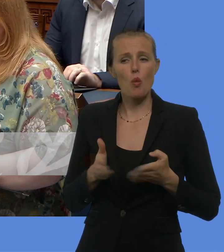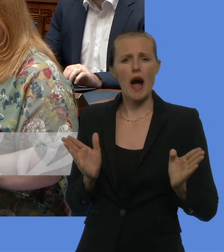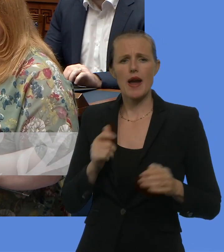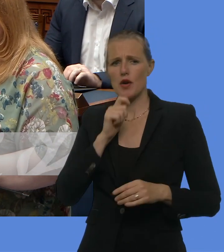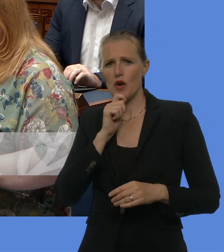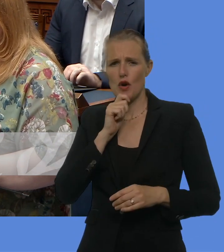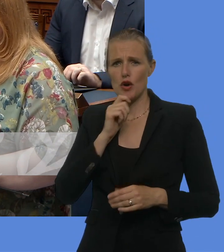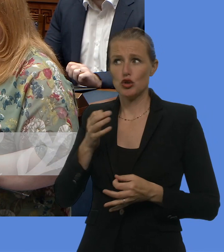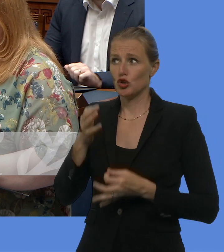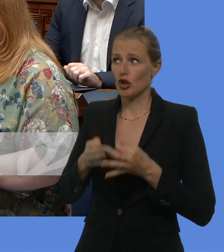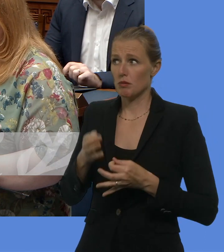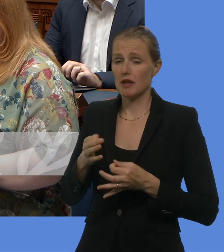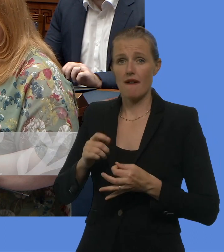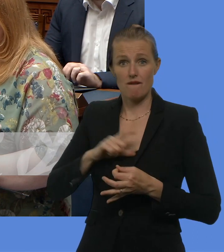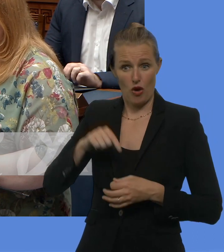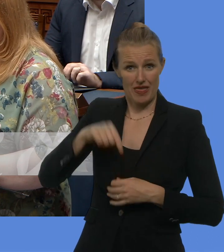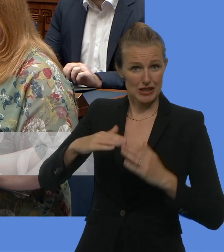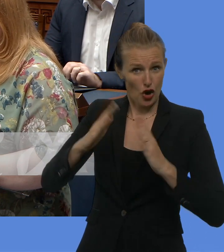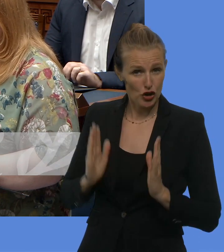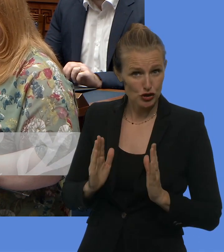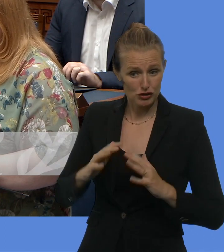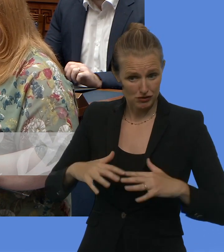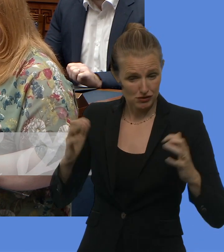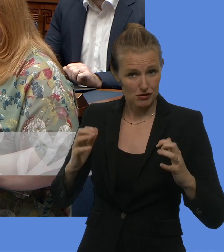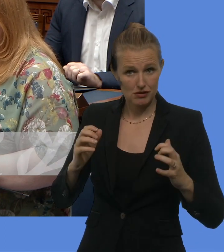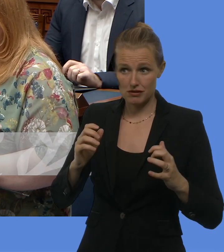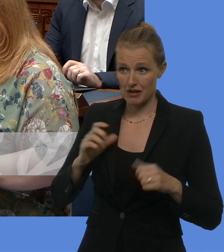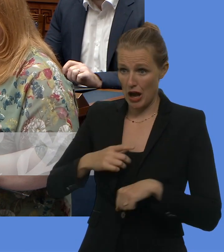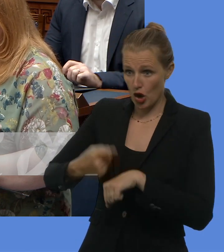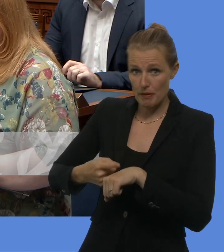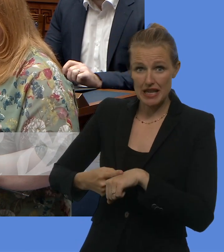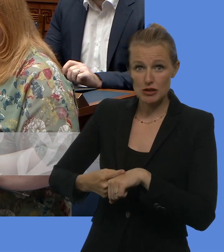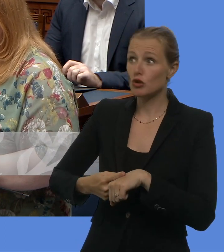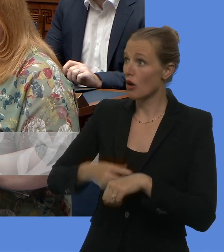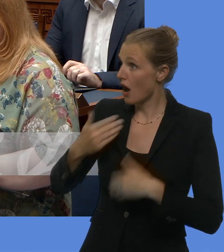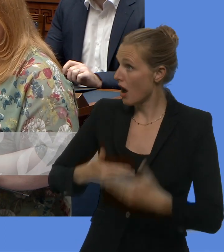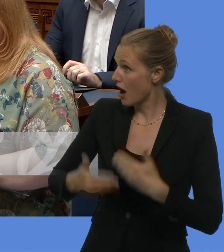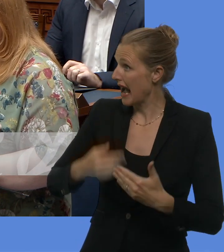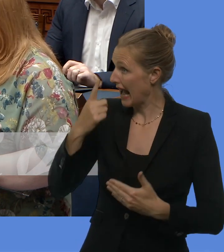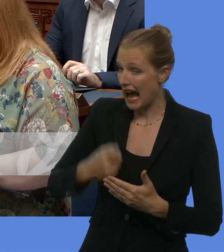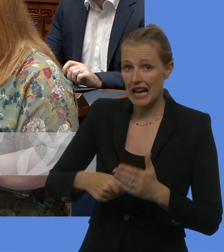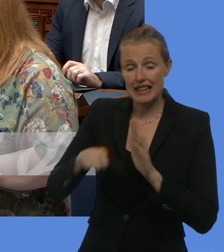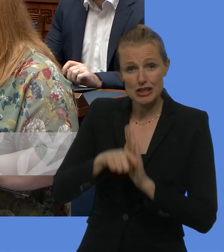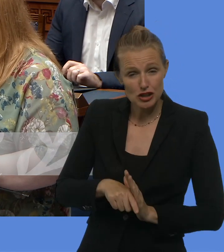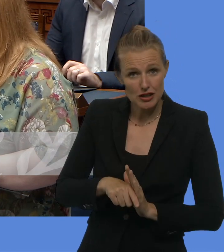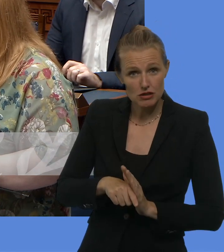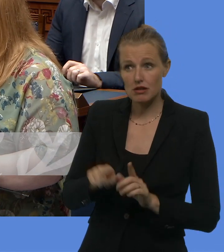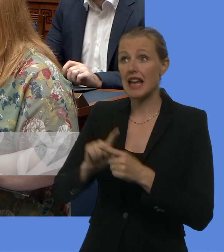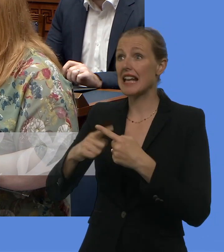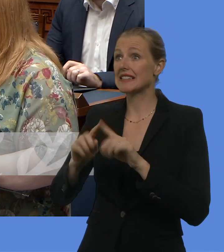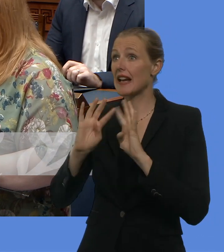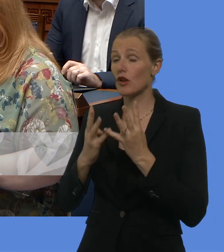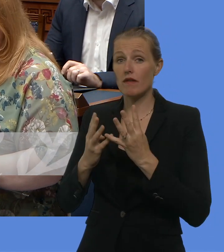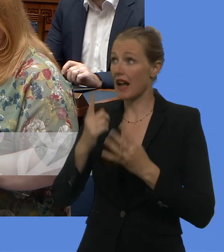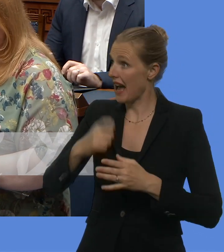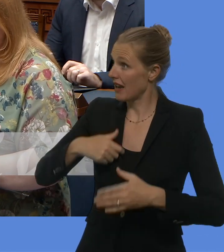the judgment for the ability of this House and Assembly committees to be able to take forward legislation, and indeed for the Executive to be able to do so,